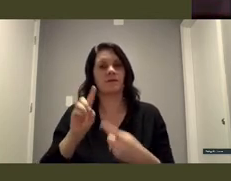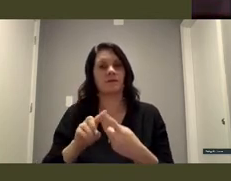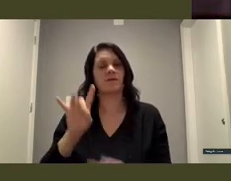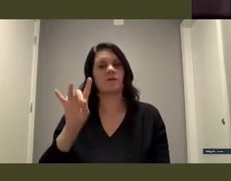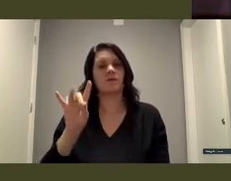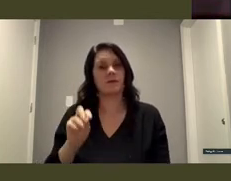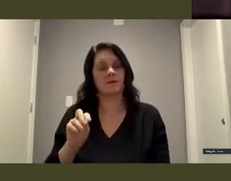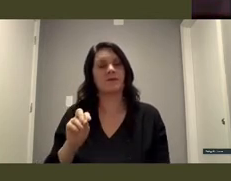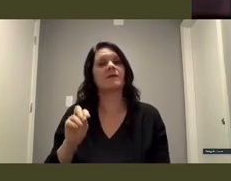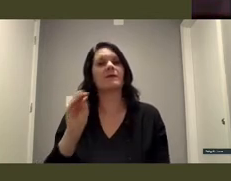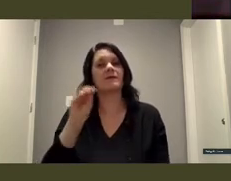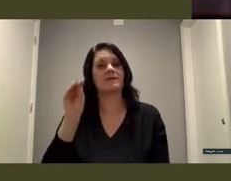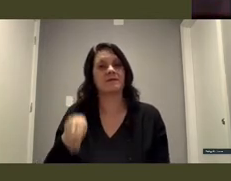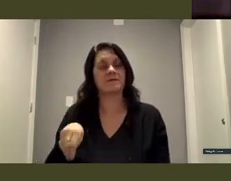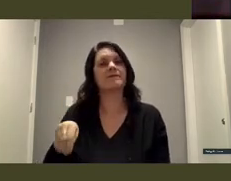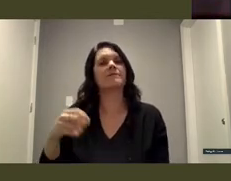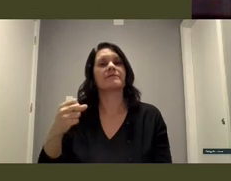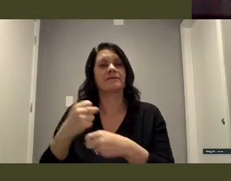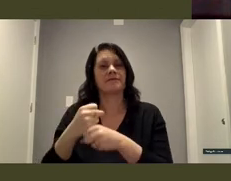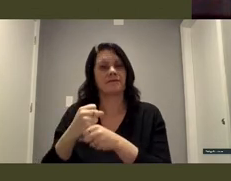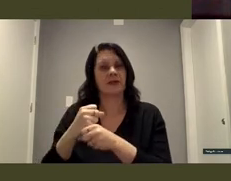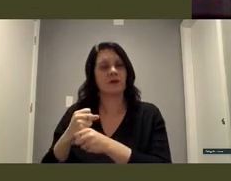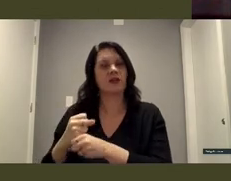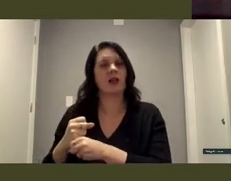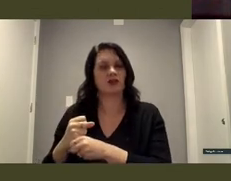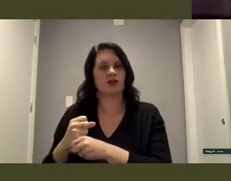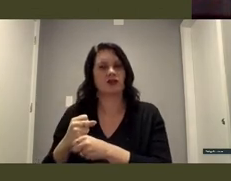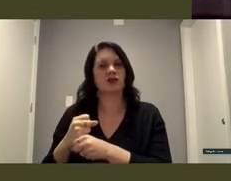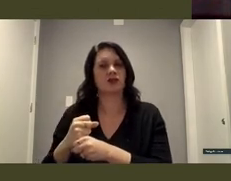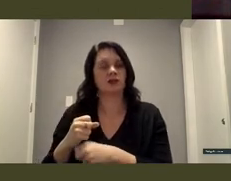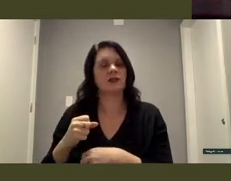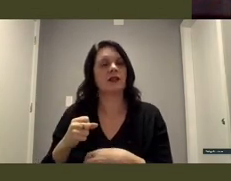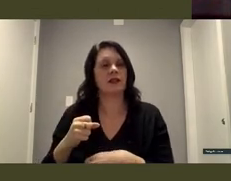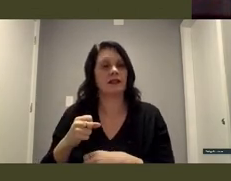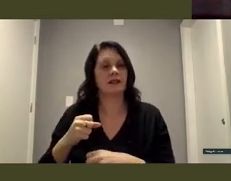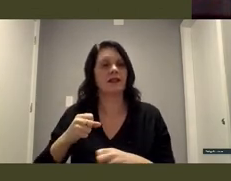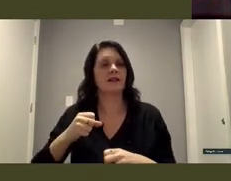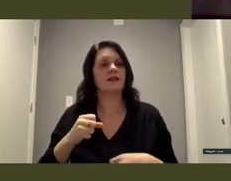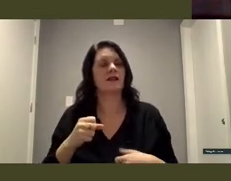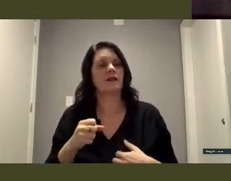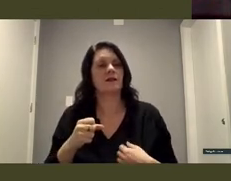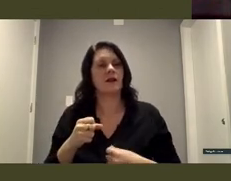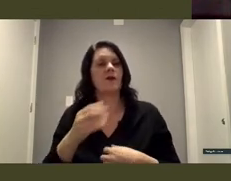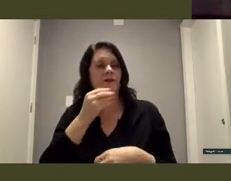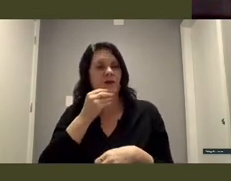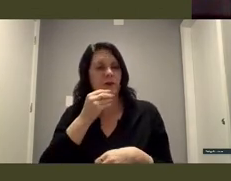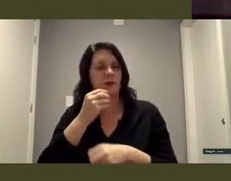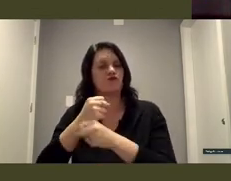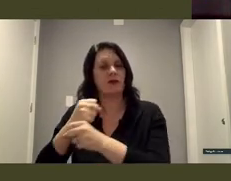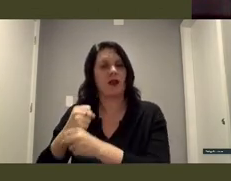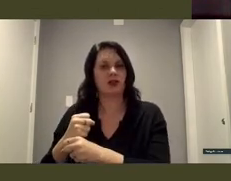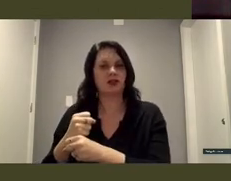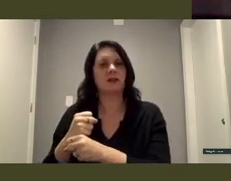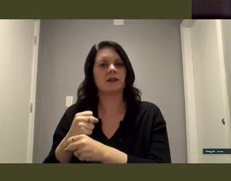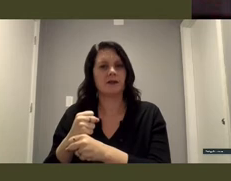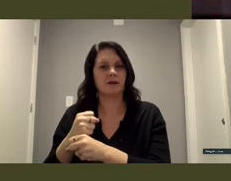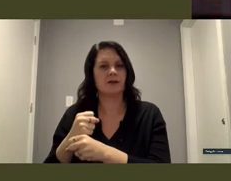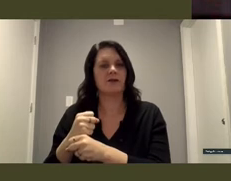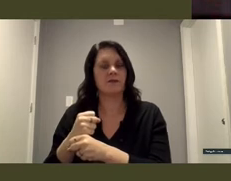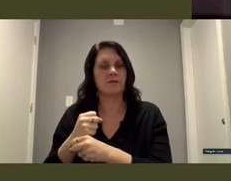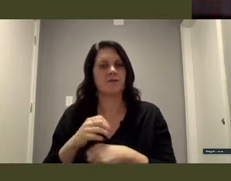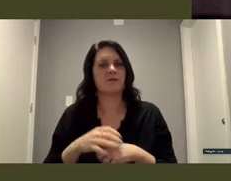could now imagine if they are given total right to own a land, then it could help us to reduce poverty, hunger,